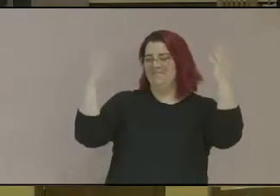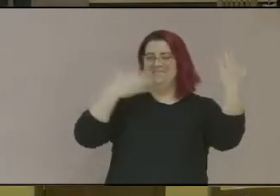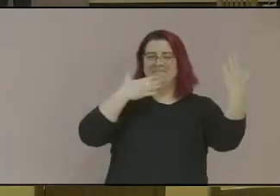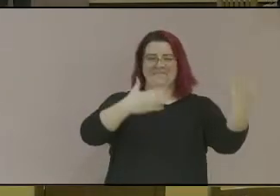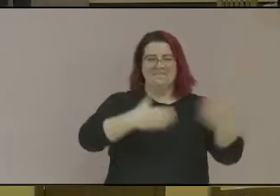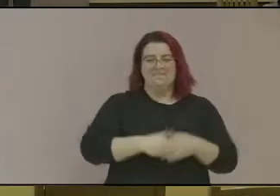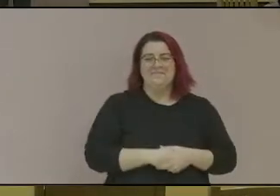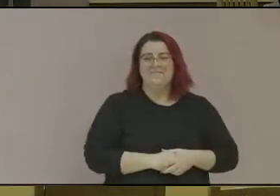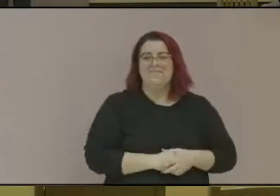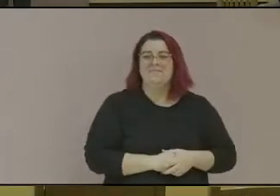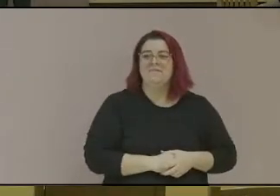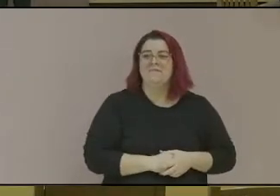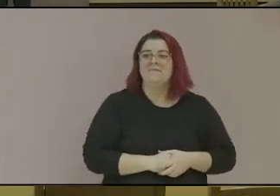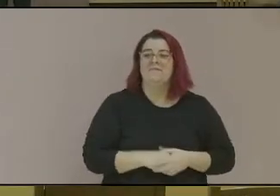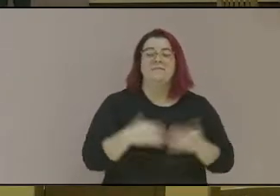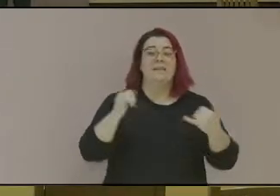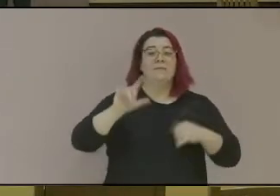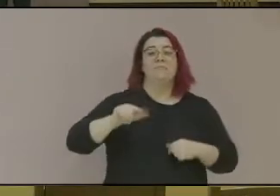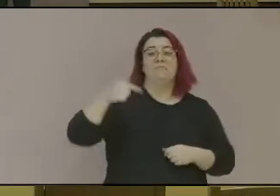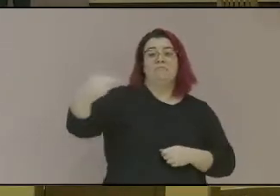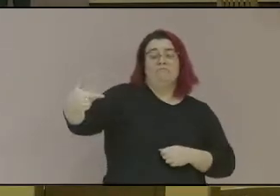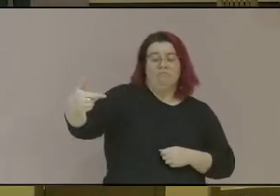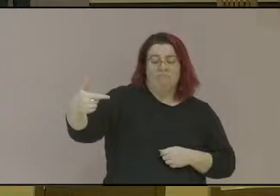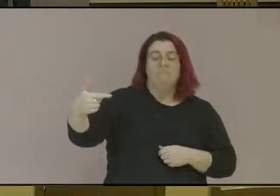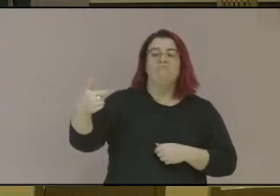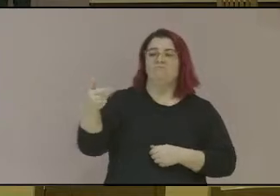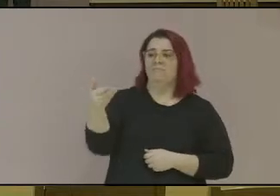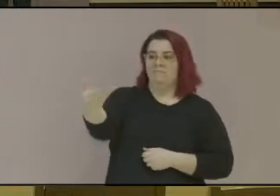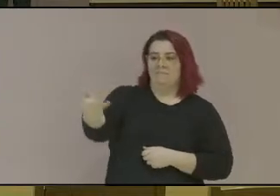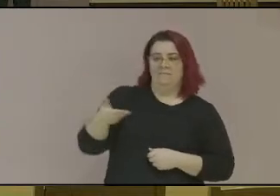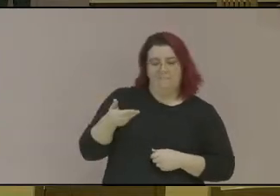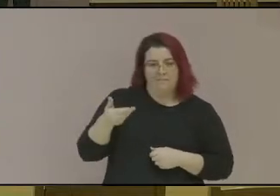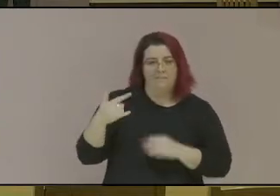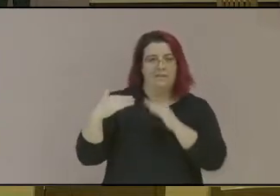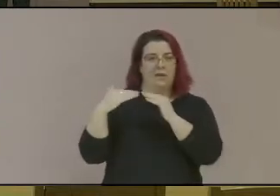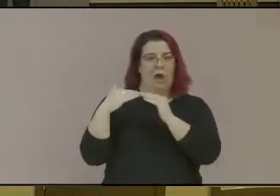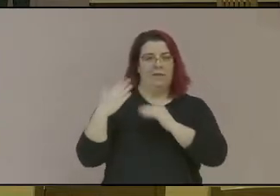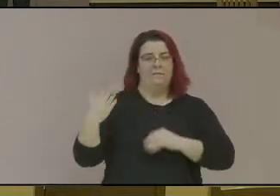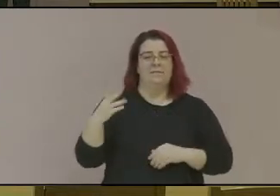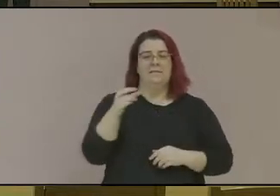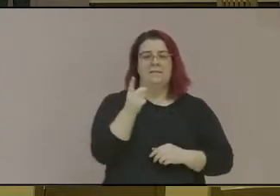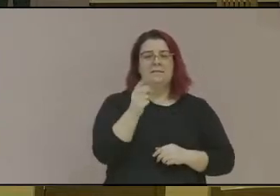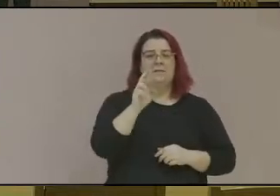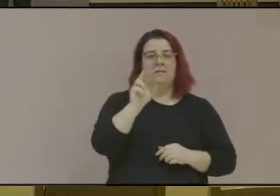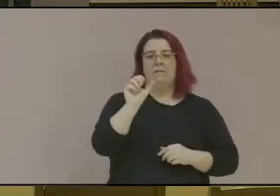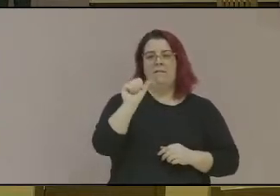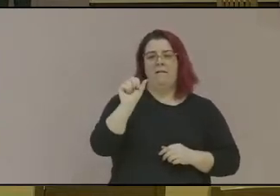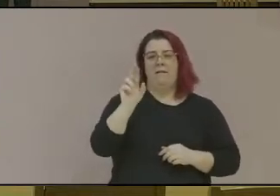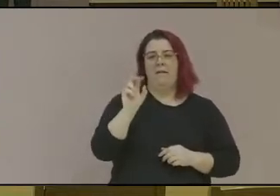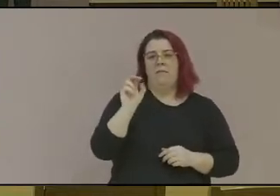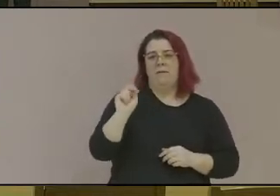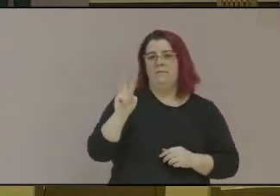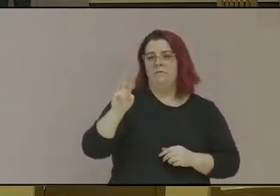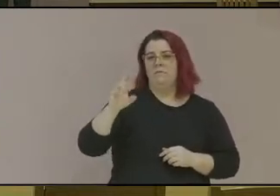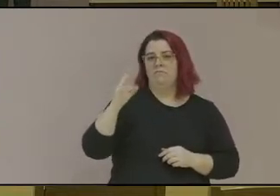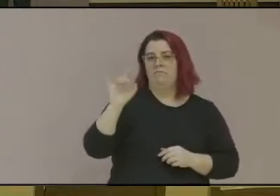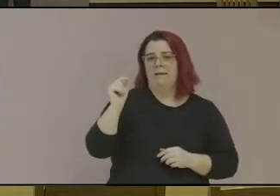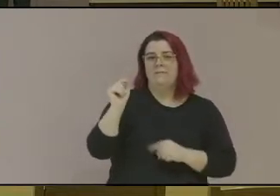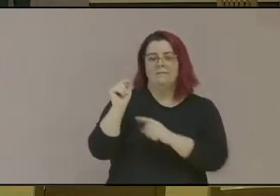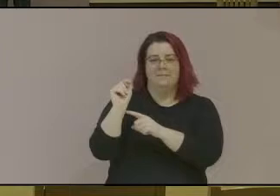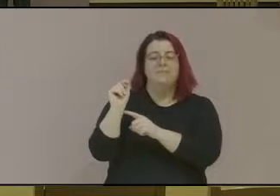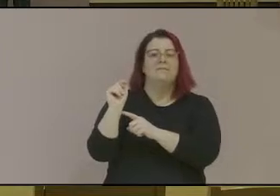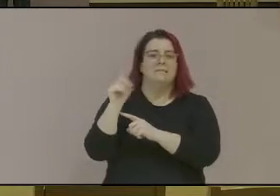And now I would like to call upon my colleague, Dr. Aaron Wright, to introduce tonight's